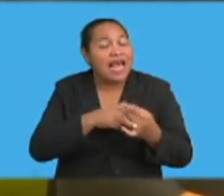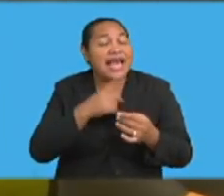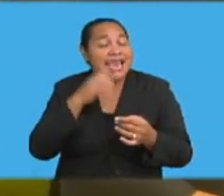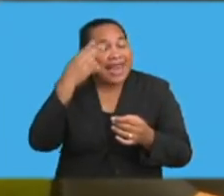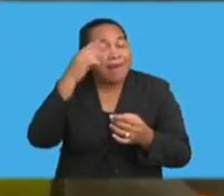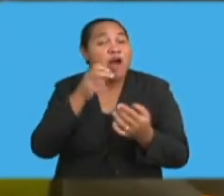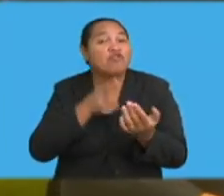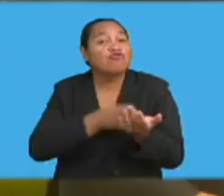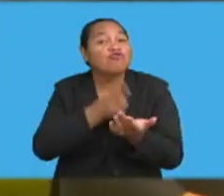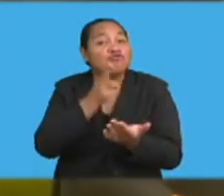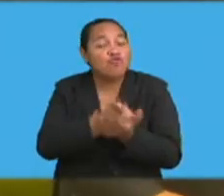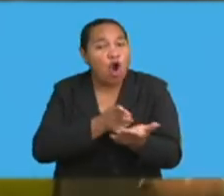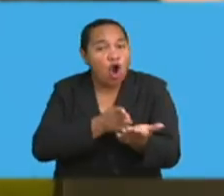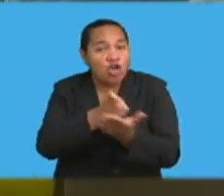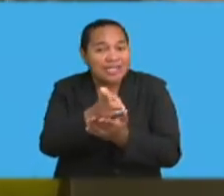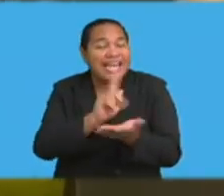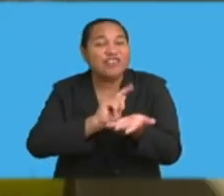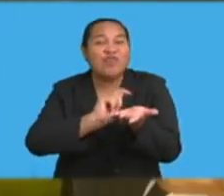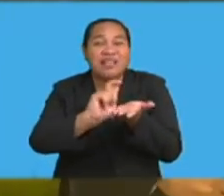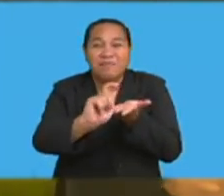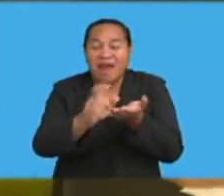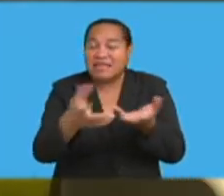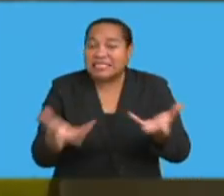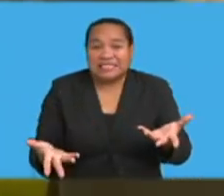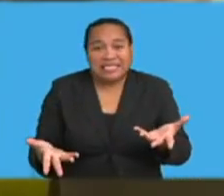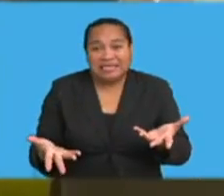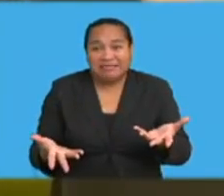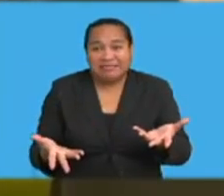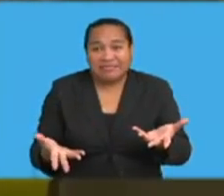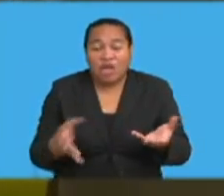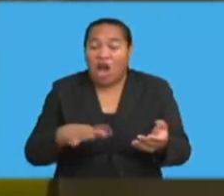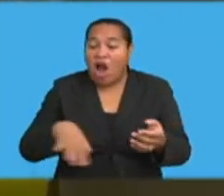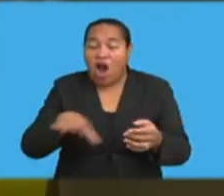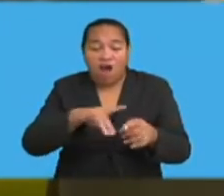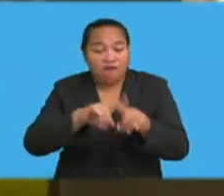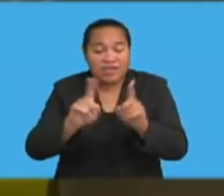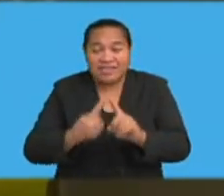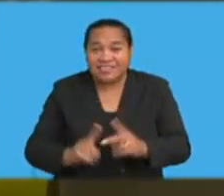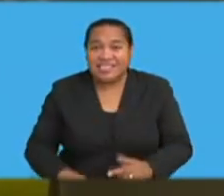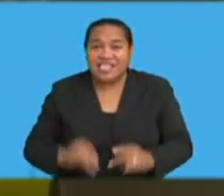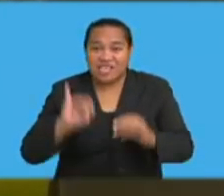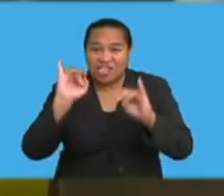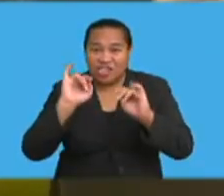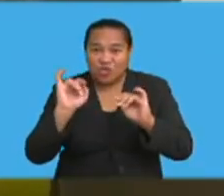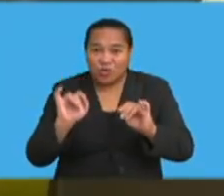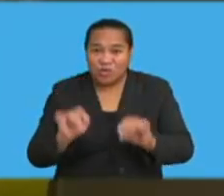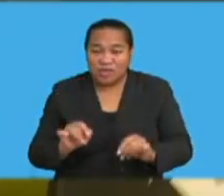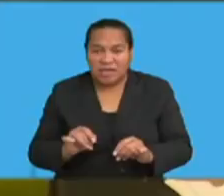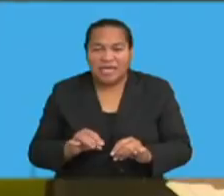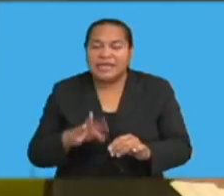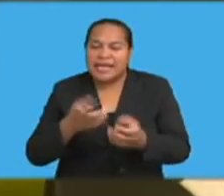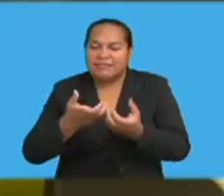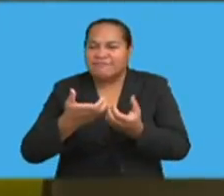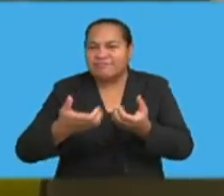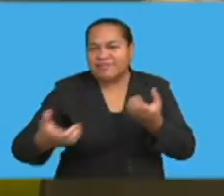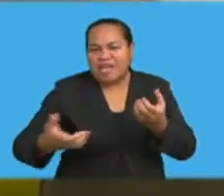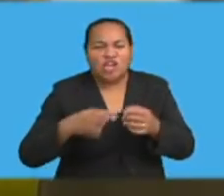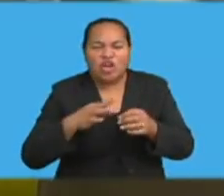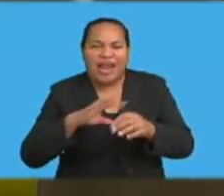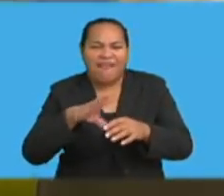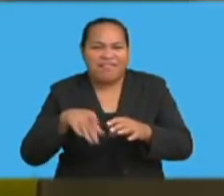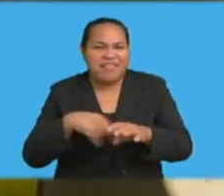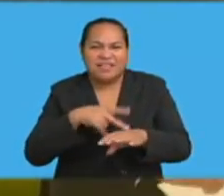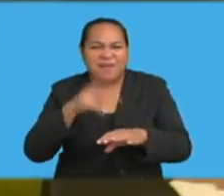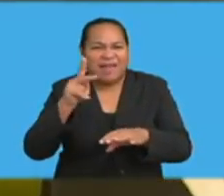Honesty. Transparency, Honourable Nawaikula. All of these issues are part of outside the ambit of politics. Not everything is